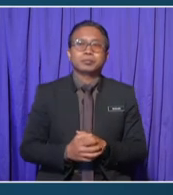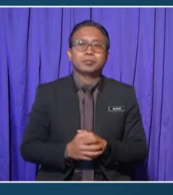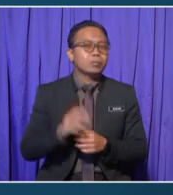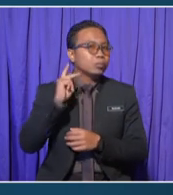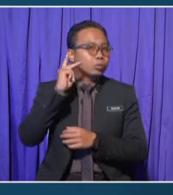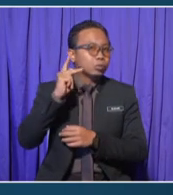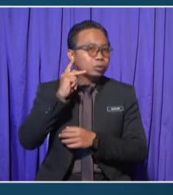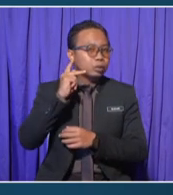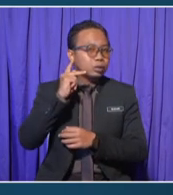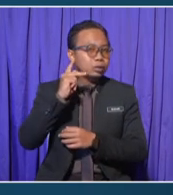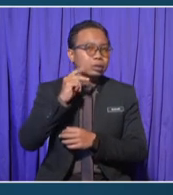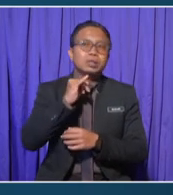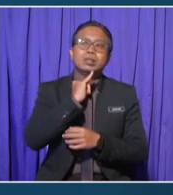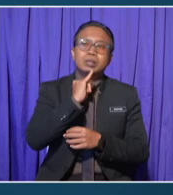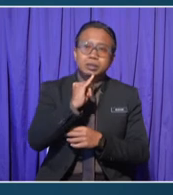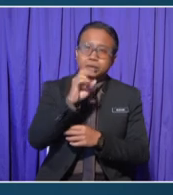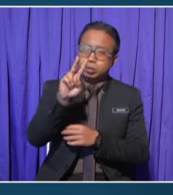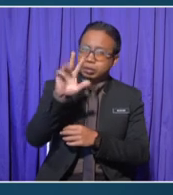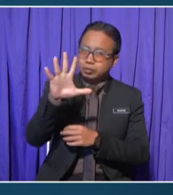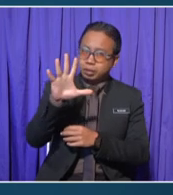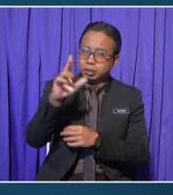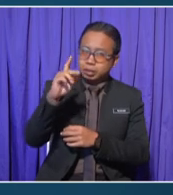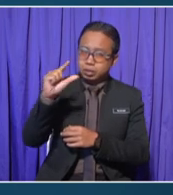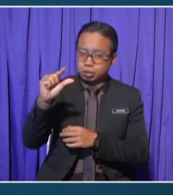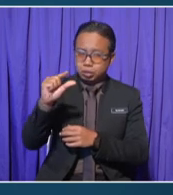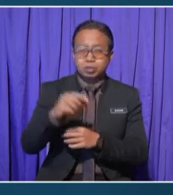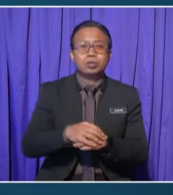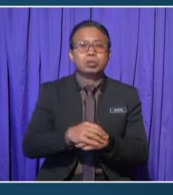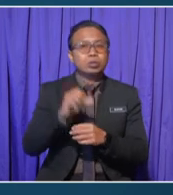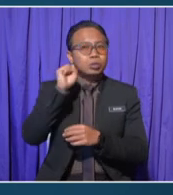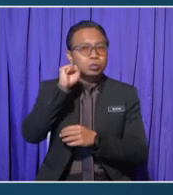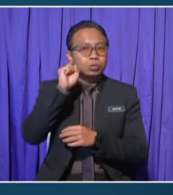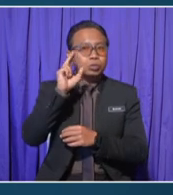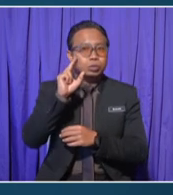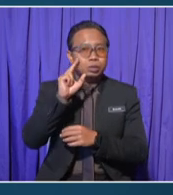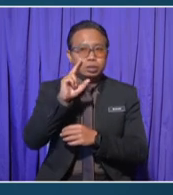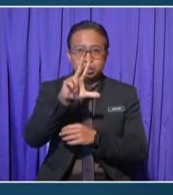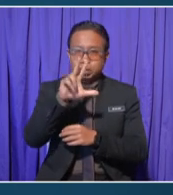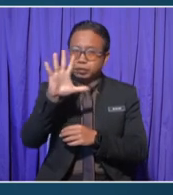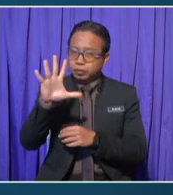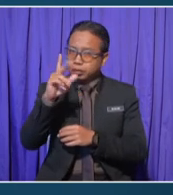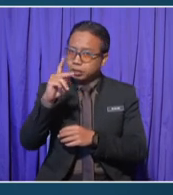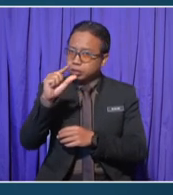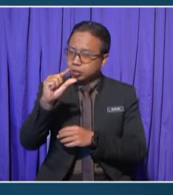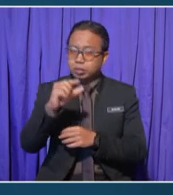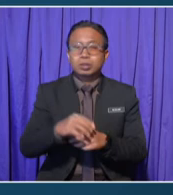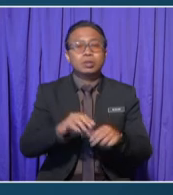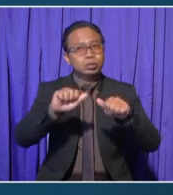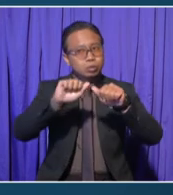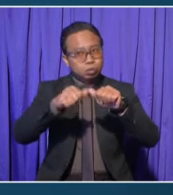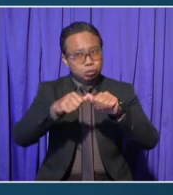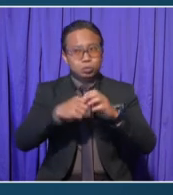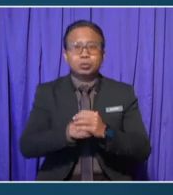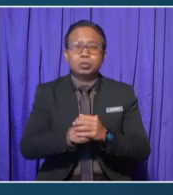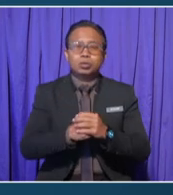Puteri is 25 kg, while Susan is 35 kg. So, Susan